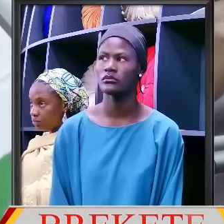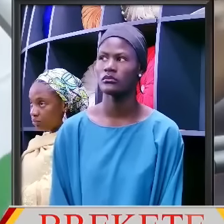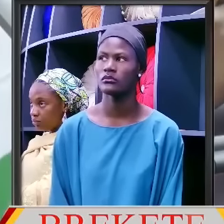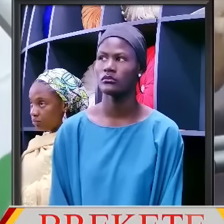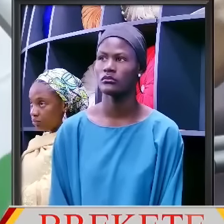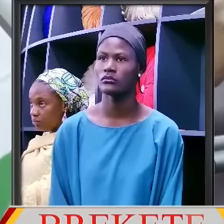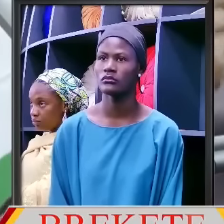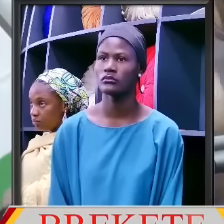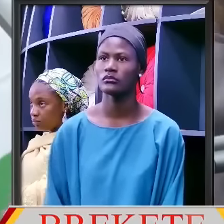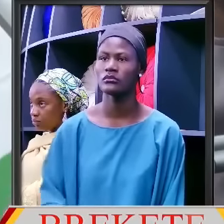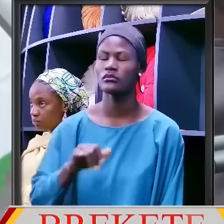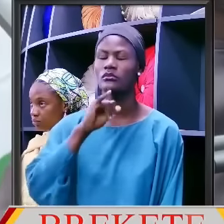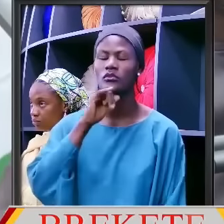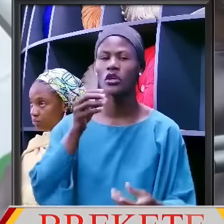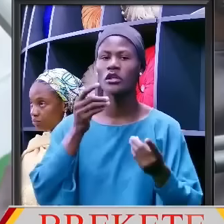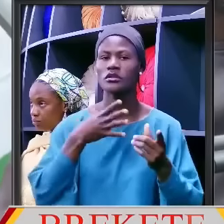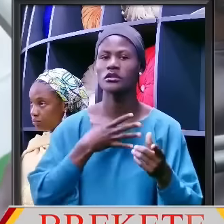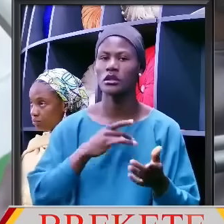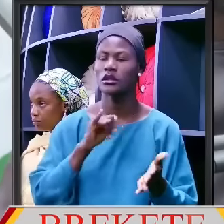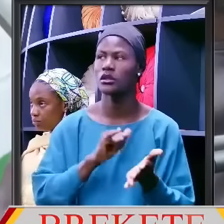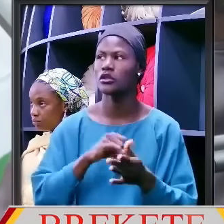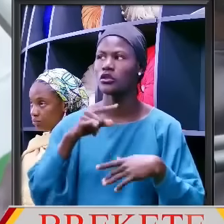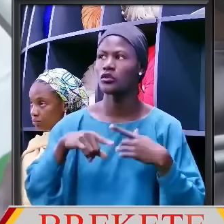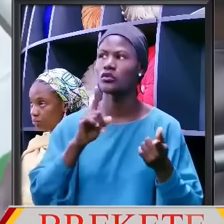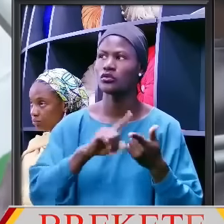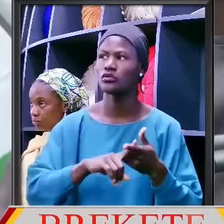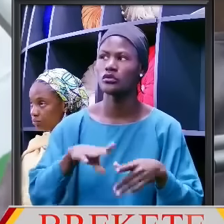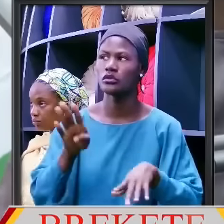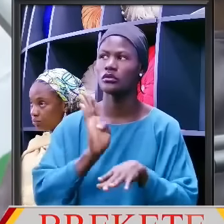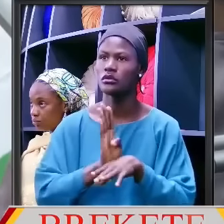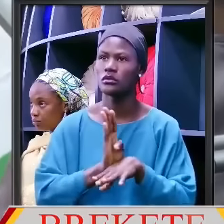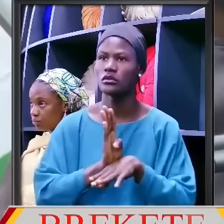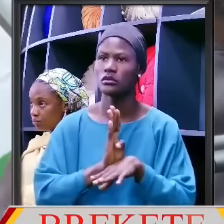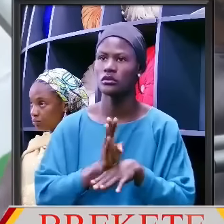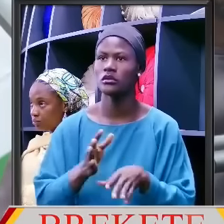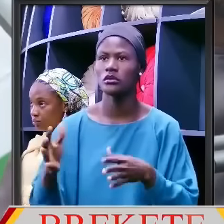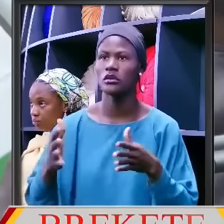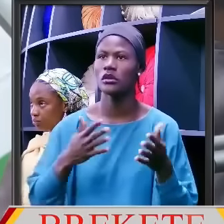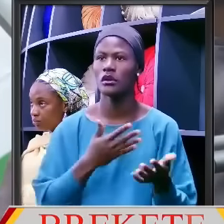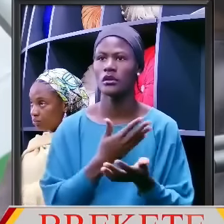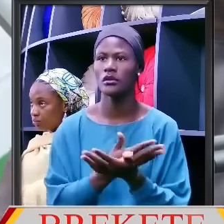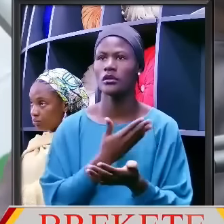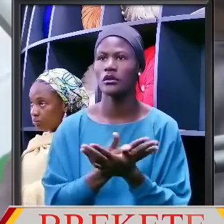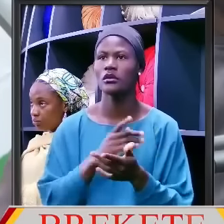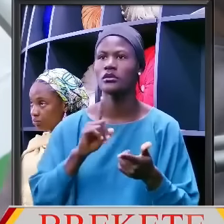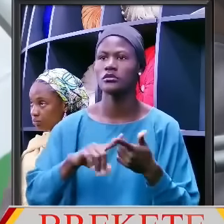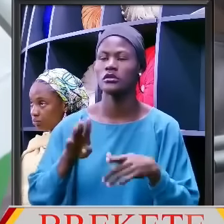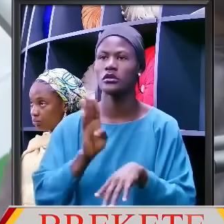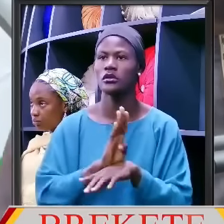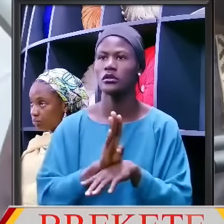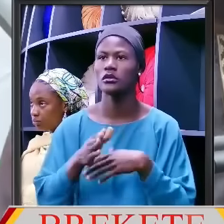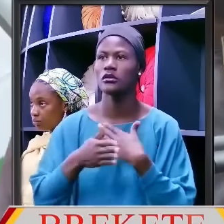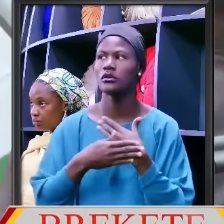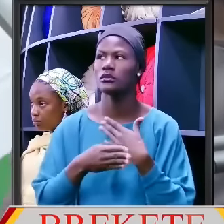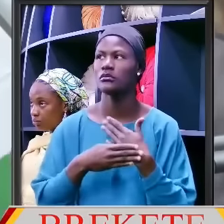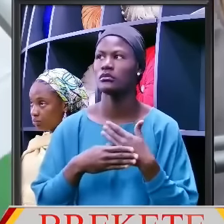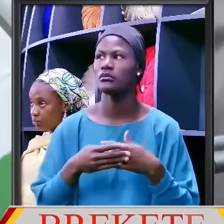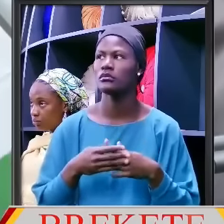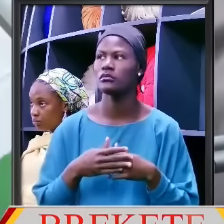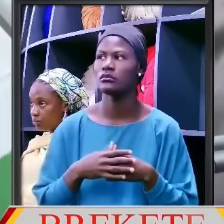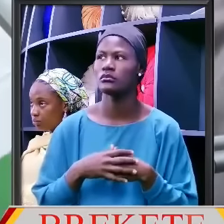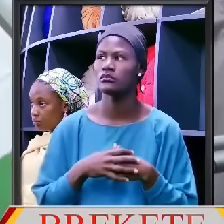wasn't easy like that, sir. You know, they go to the bank. You they carry cash. The bank. Yes. Okay. So